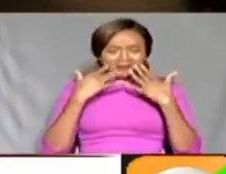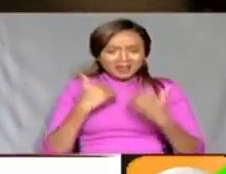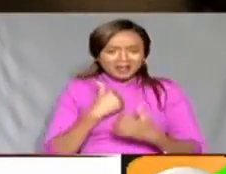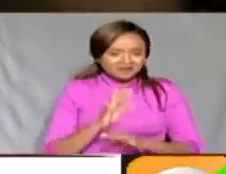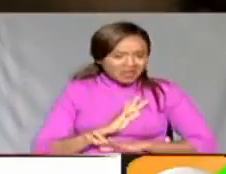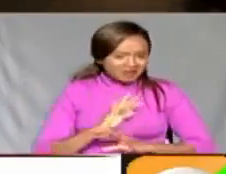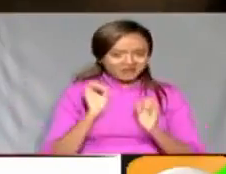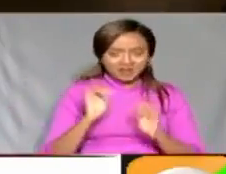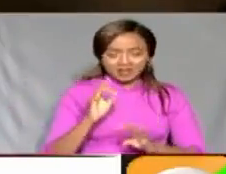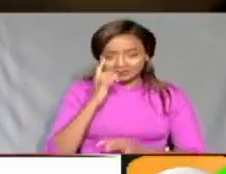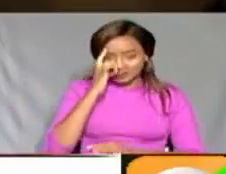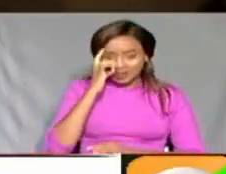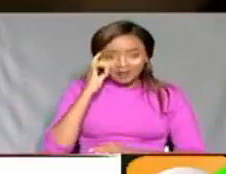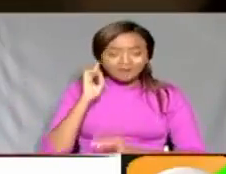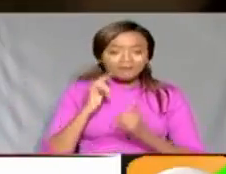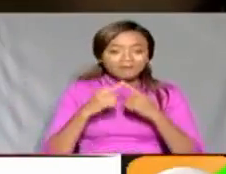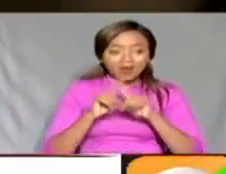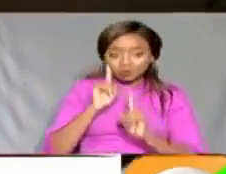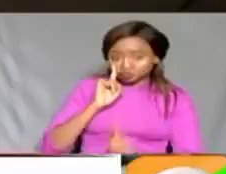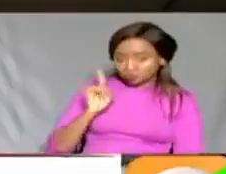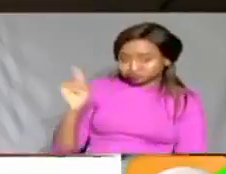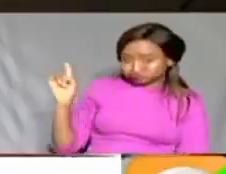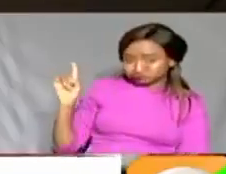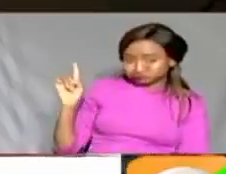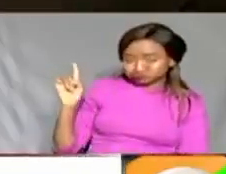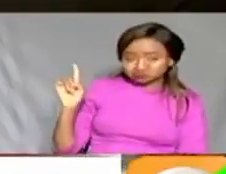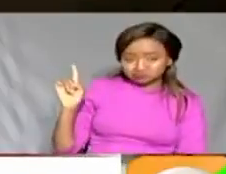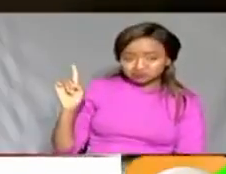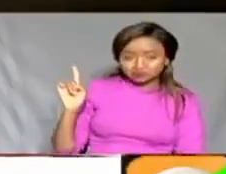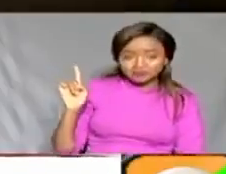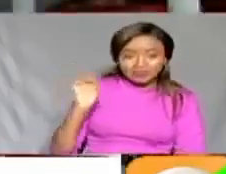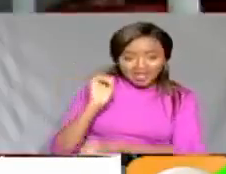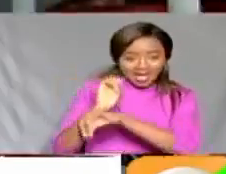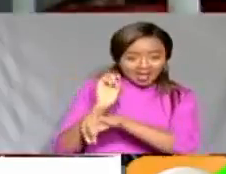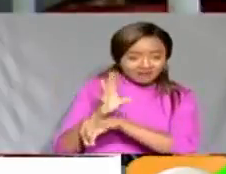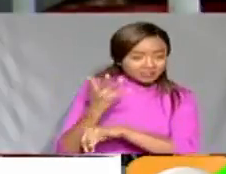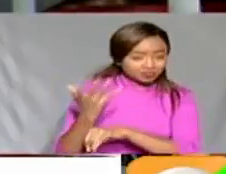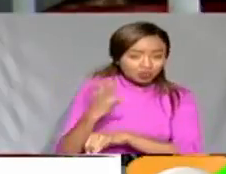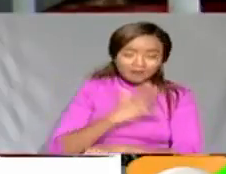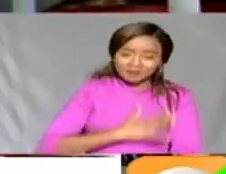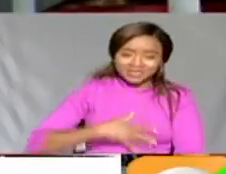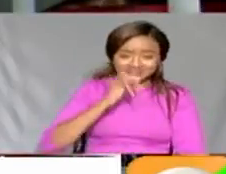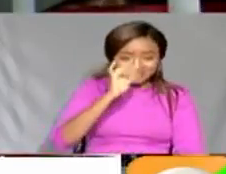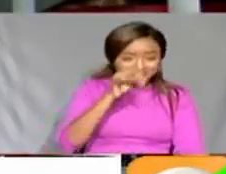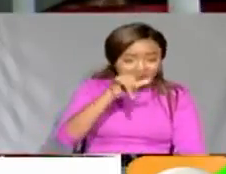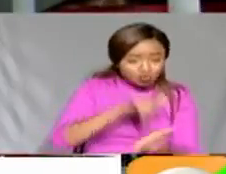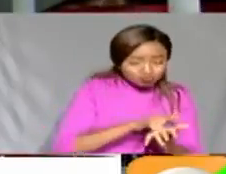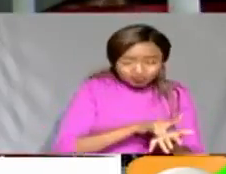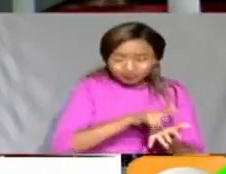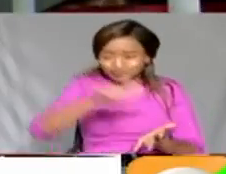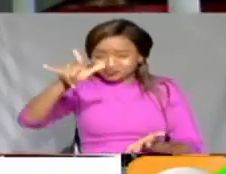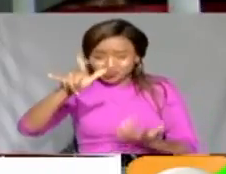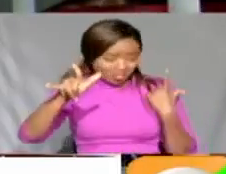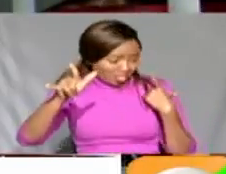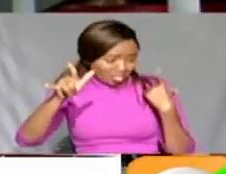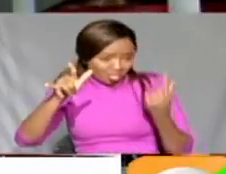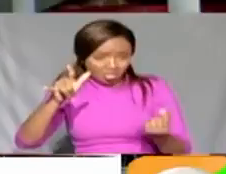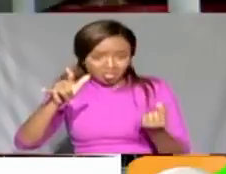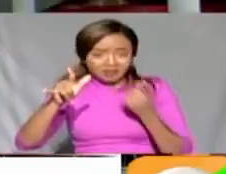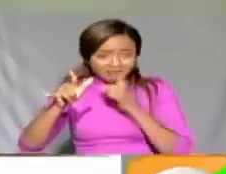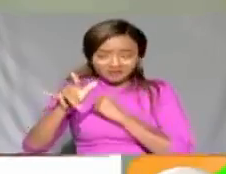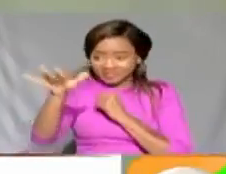the infectious disease unit at Kenyatta National Hospital, advise that anyone who has traveled recently to any country affected by the